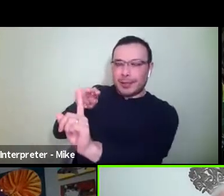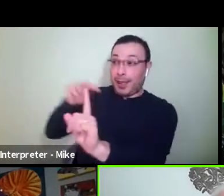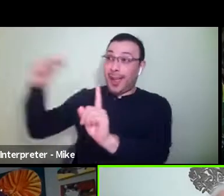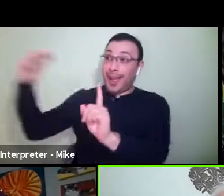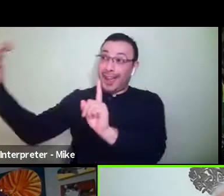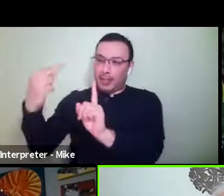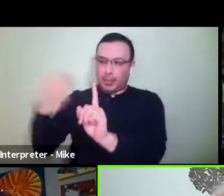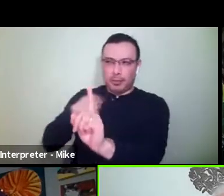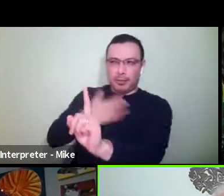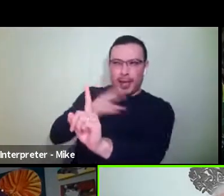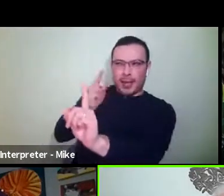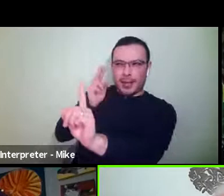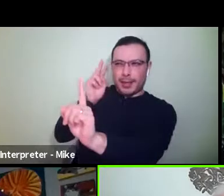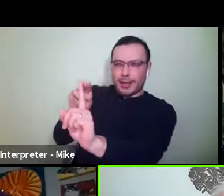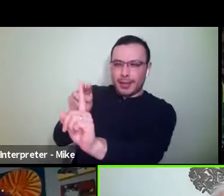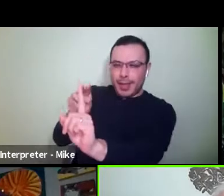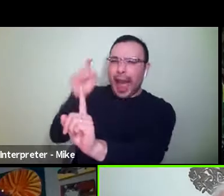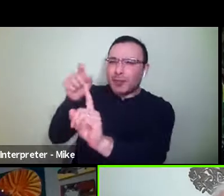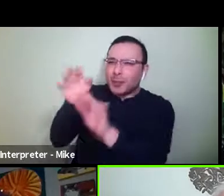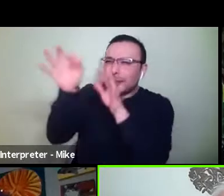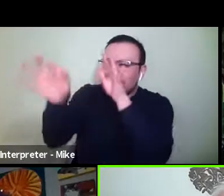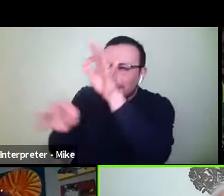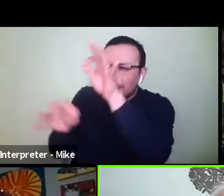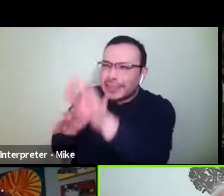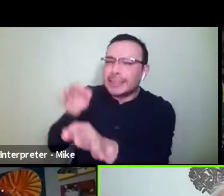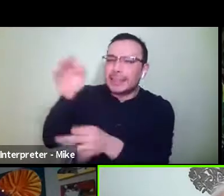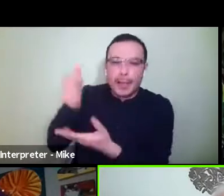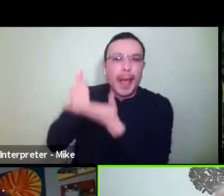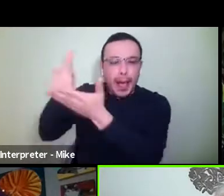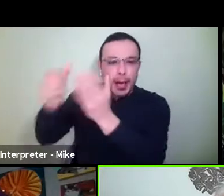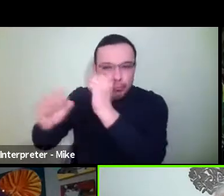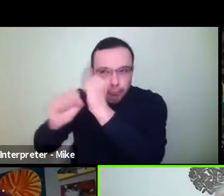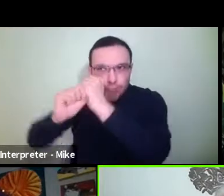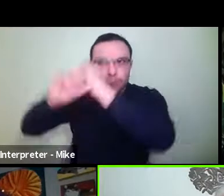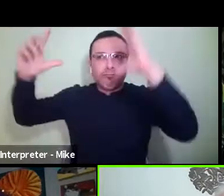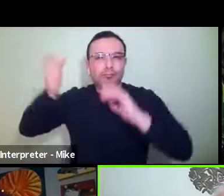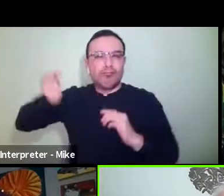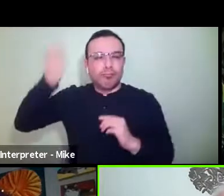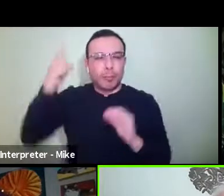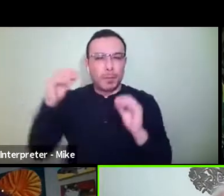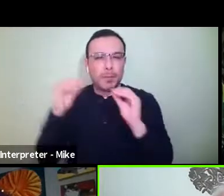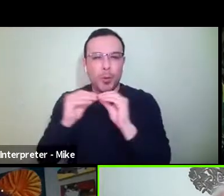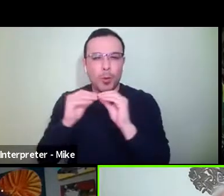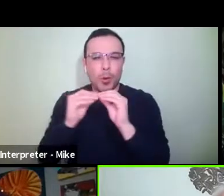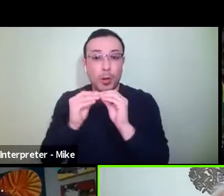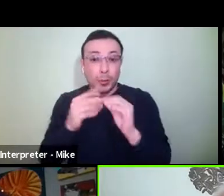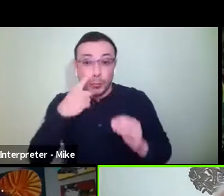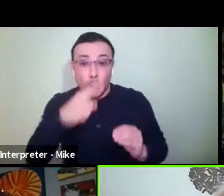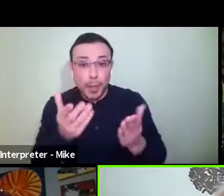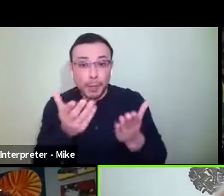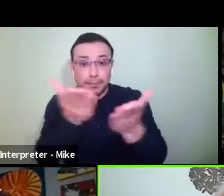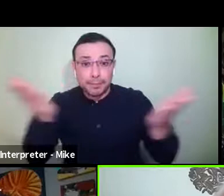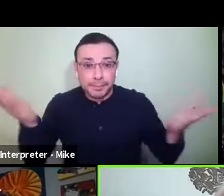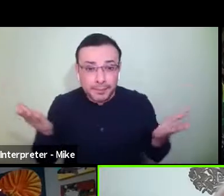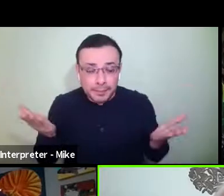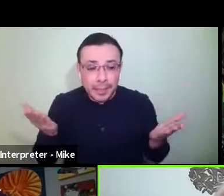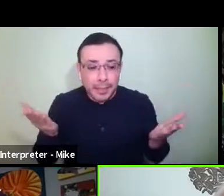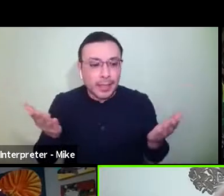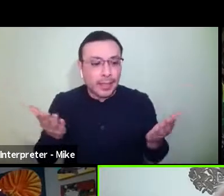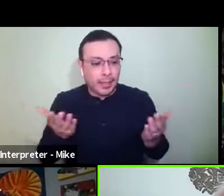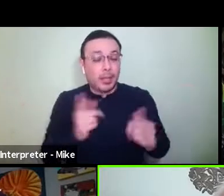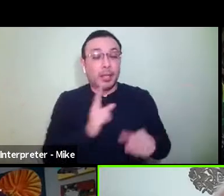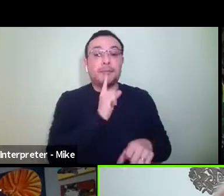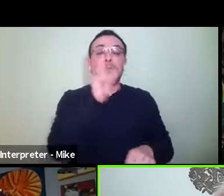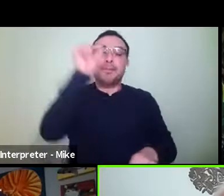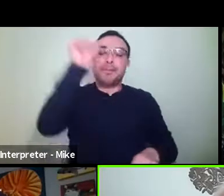any of you or all of you might have something to say about what this genuine healing